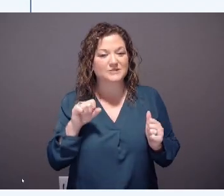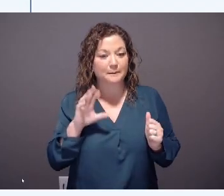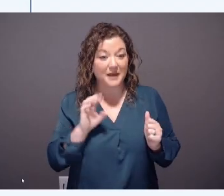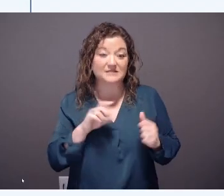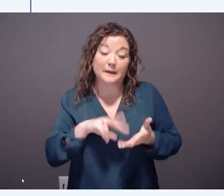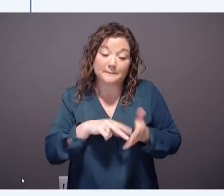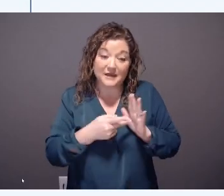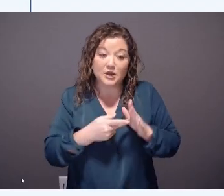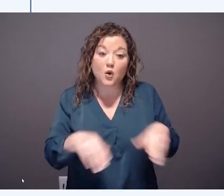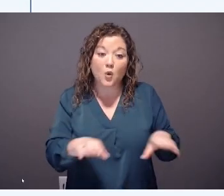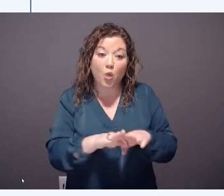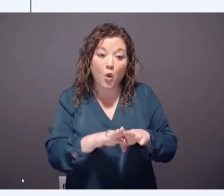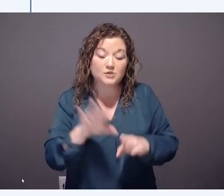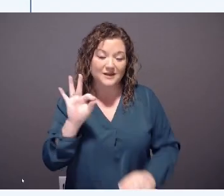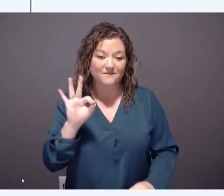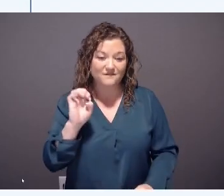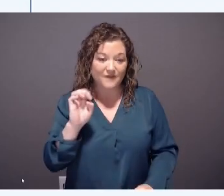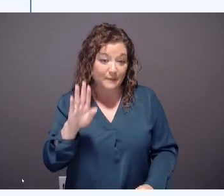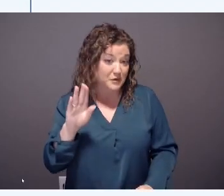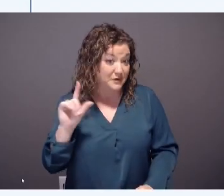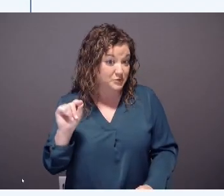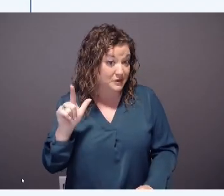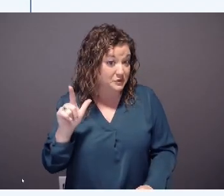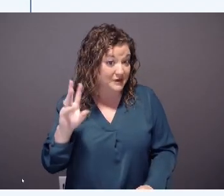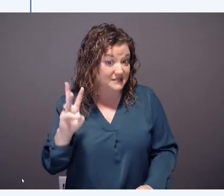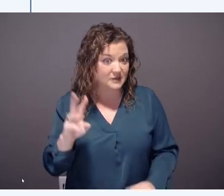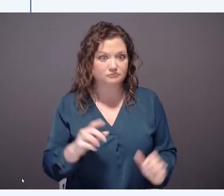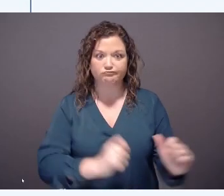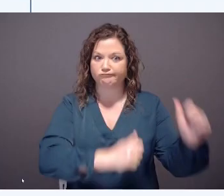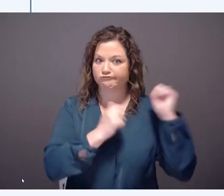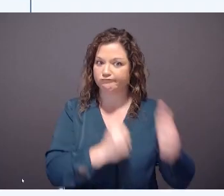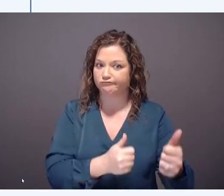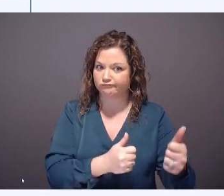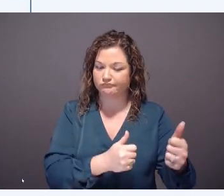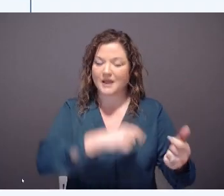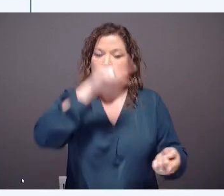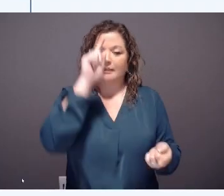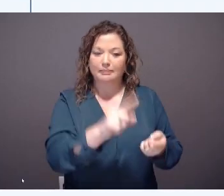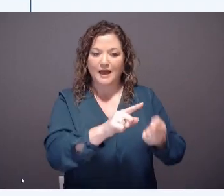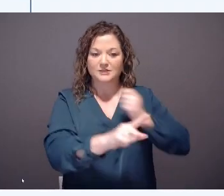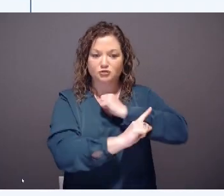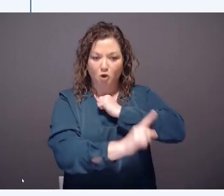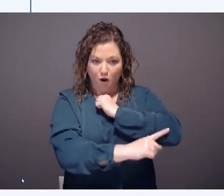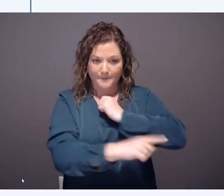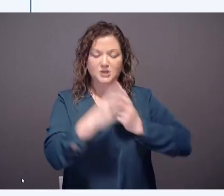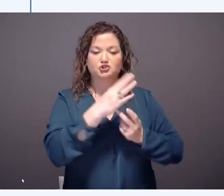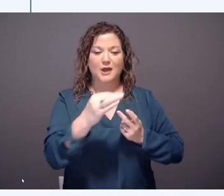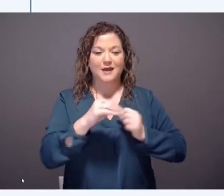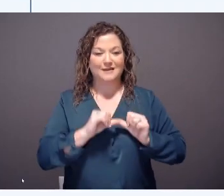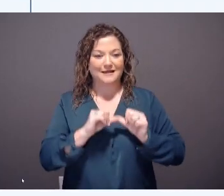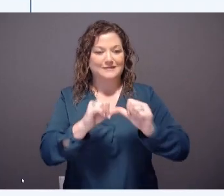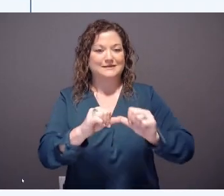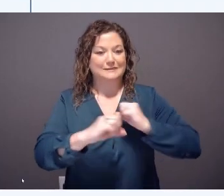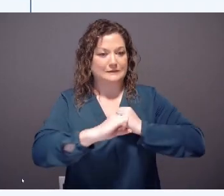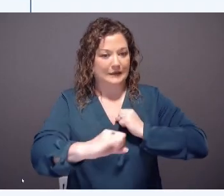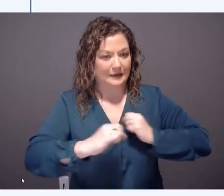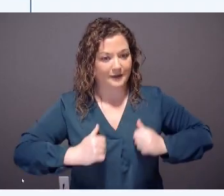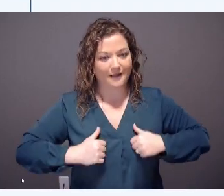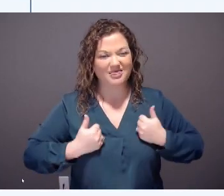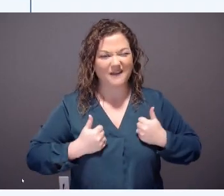of 2026. So those are good stories. We're getting less waste and we've extended the life. So we really don't have that